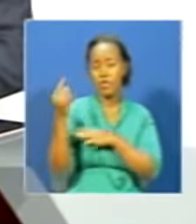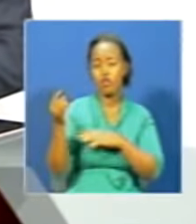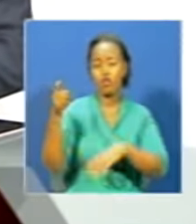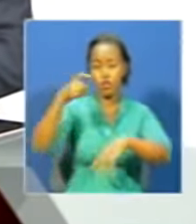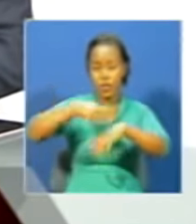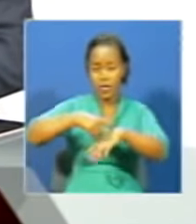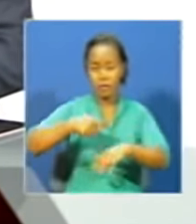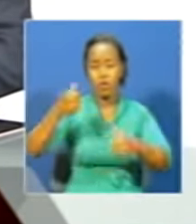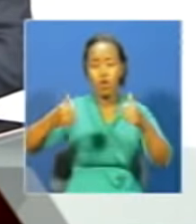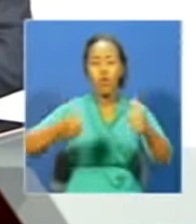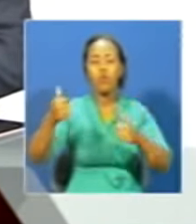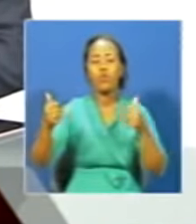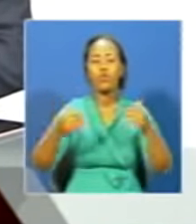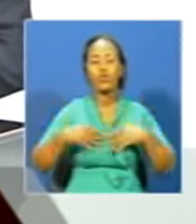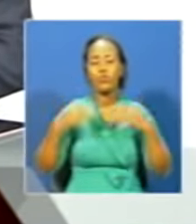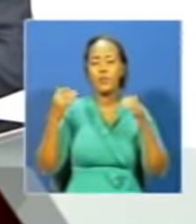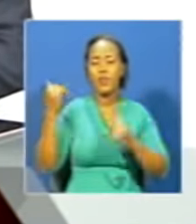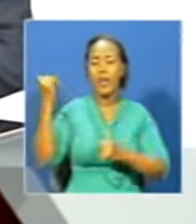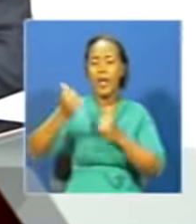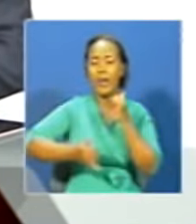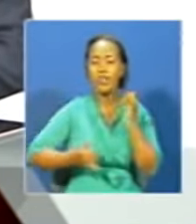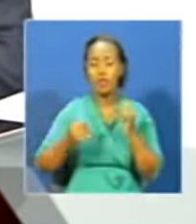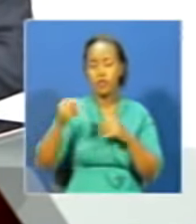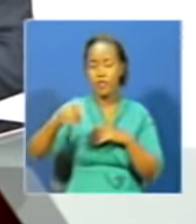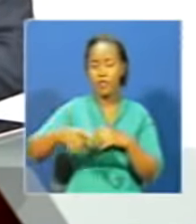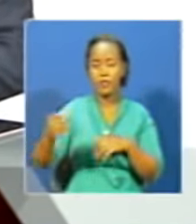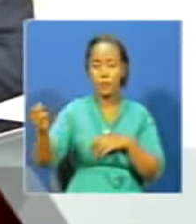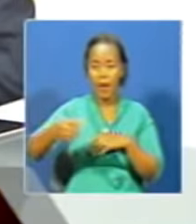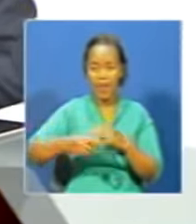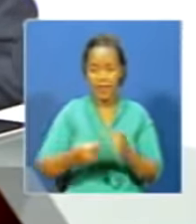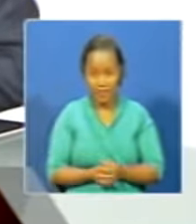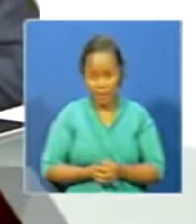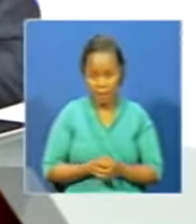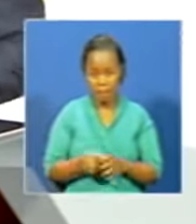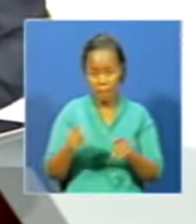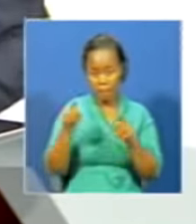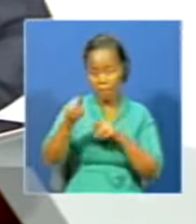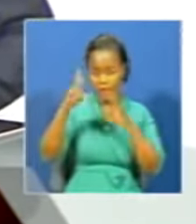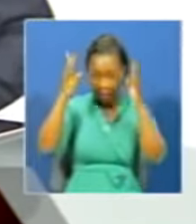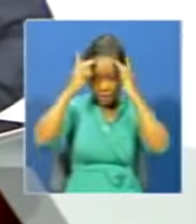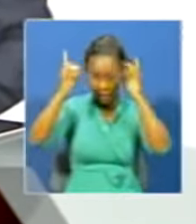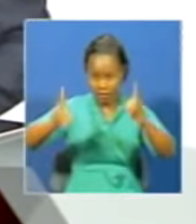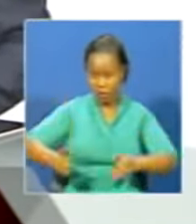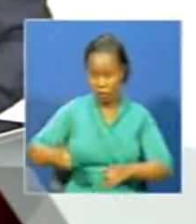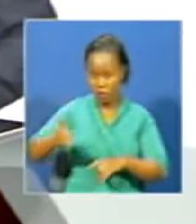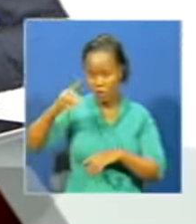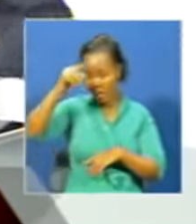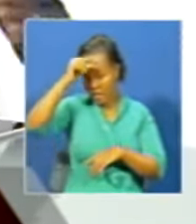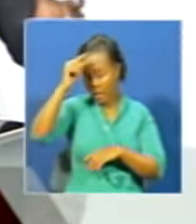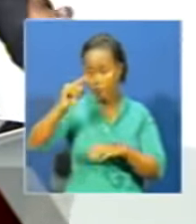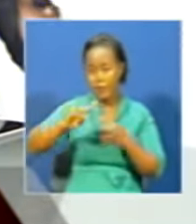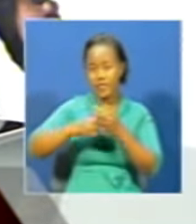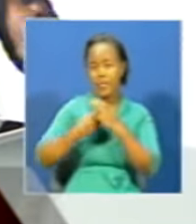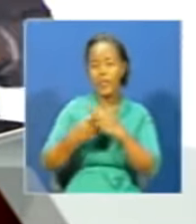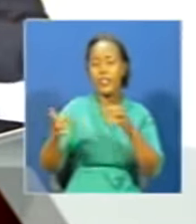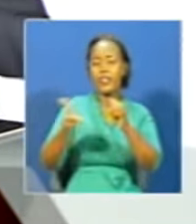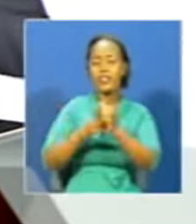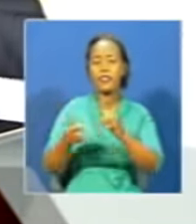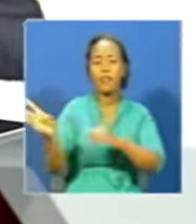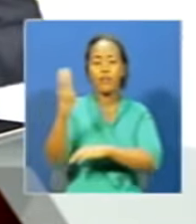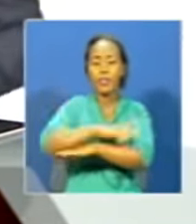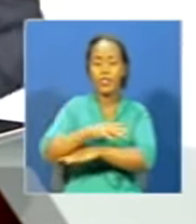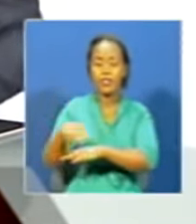to be the end of the month. That's right, and the move comes as government kicked off a seven-day nationwide